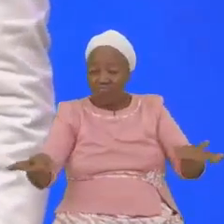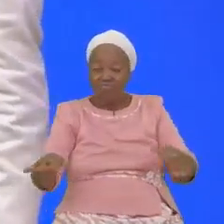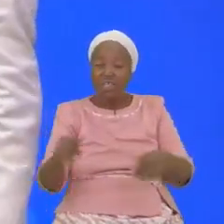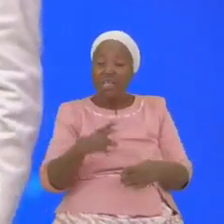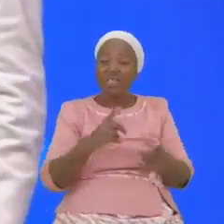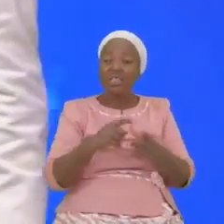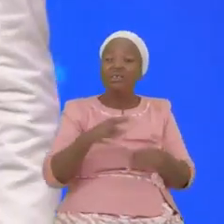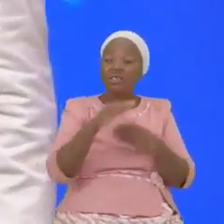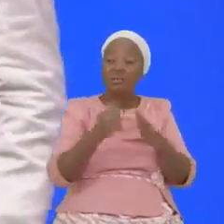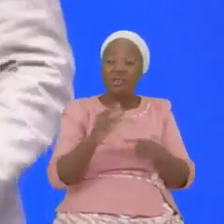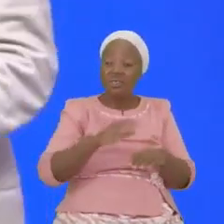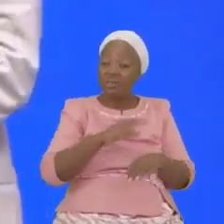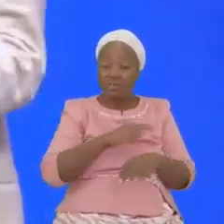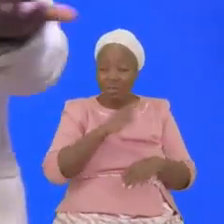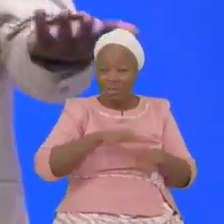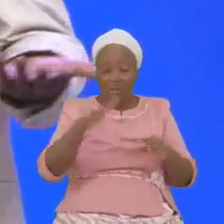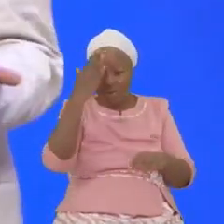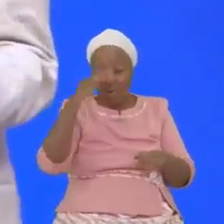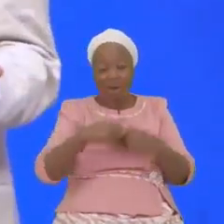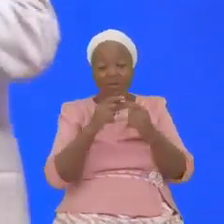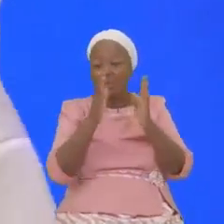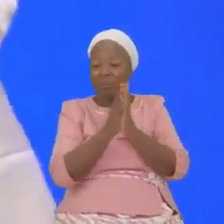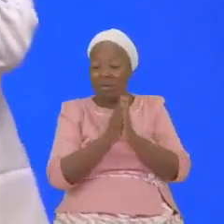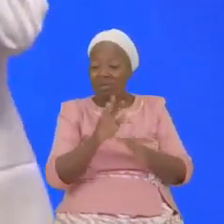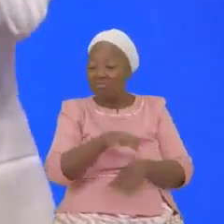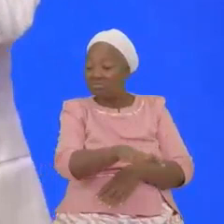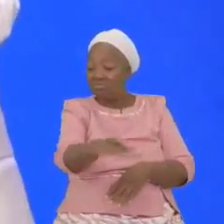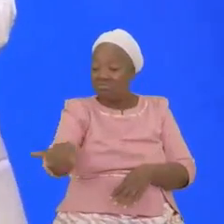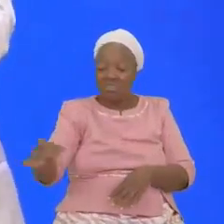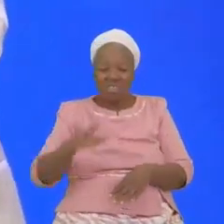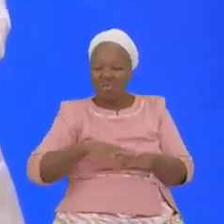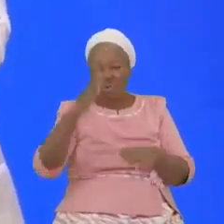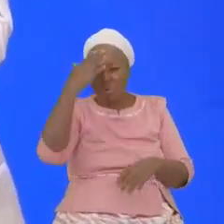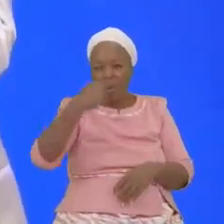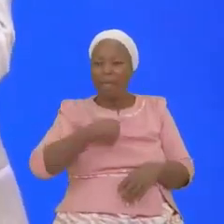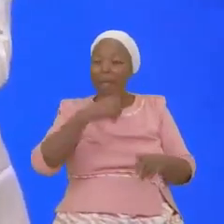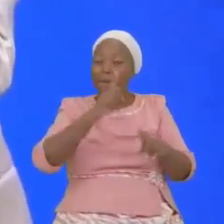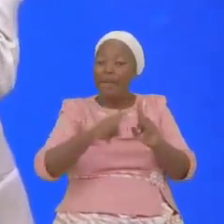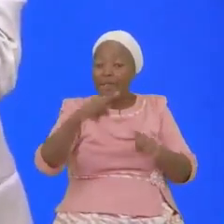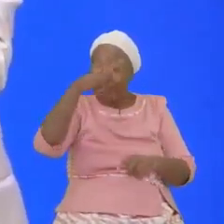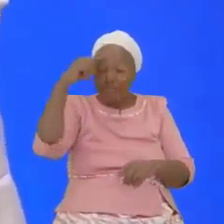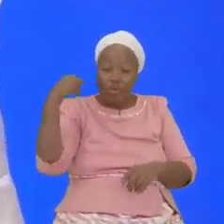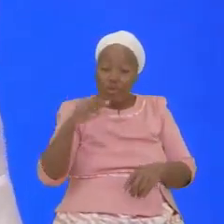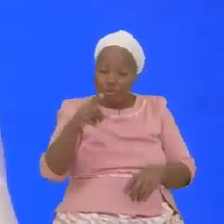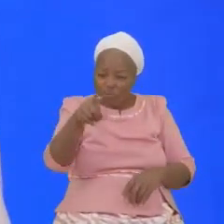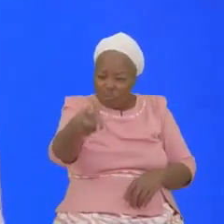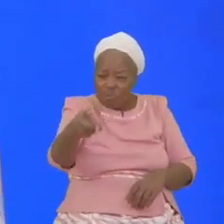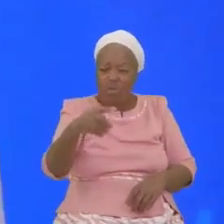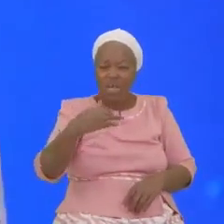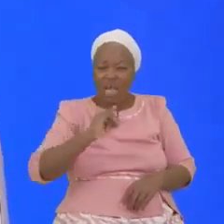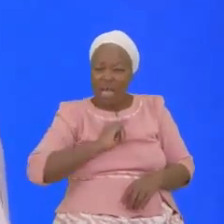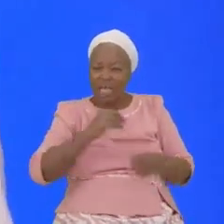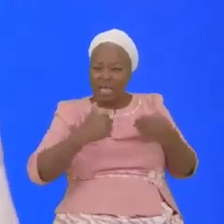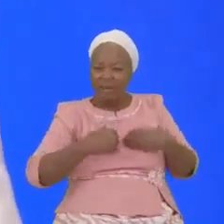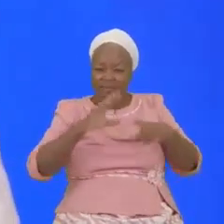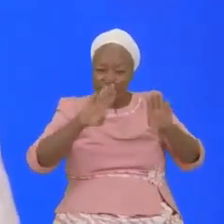pray. All these people, they don't even know me. But because of you, I have